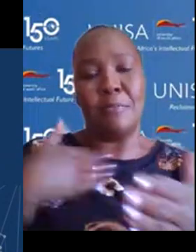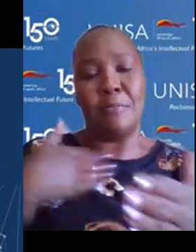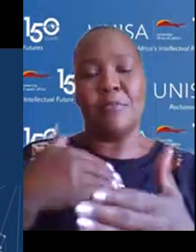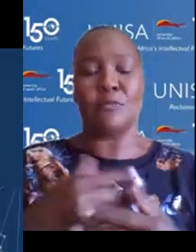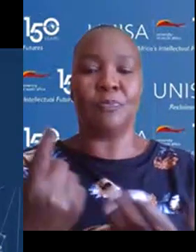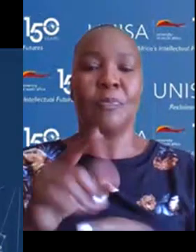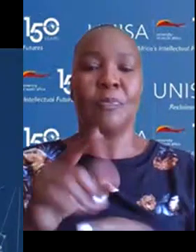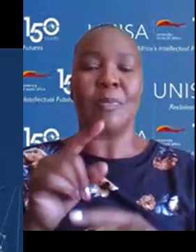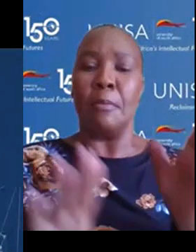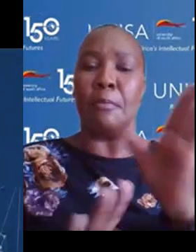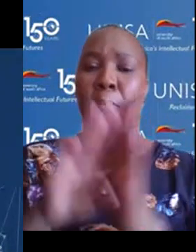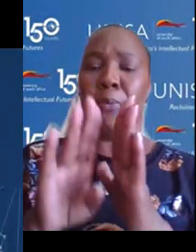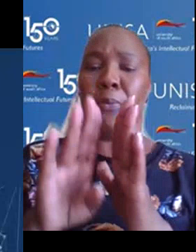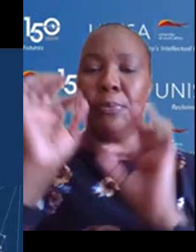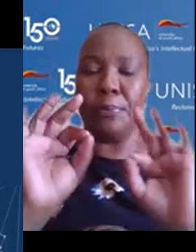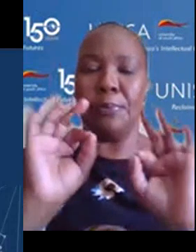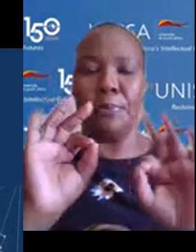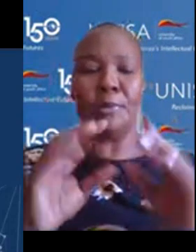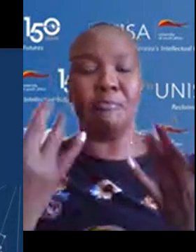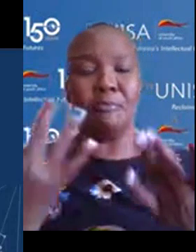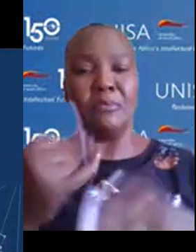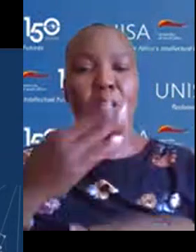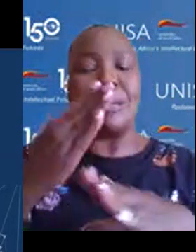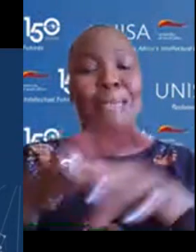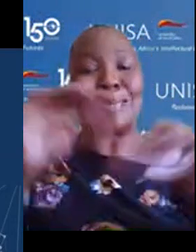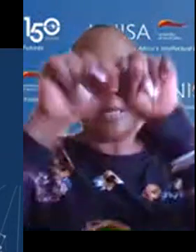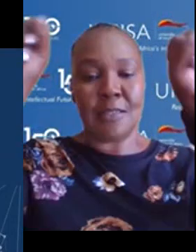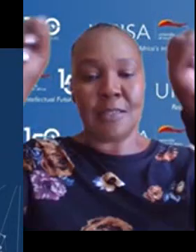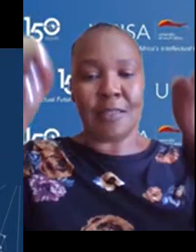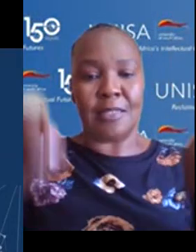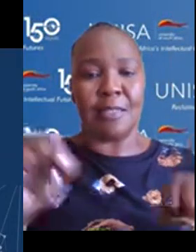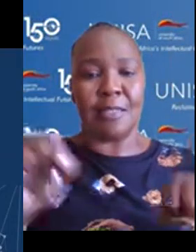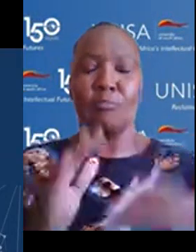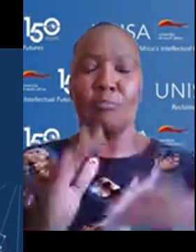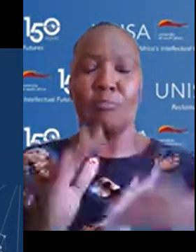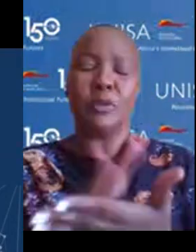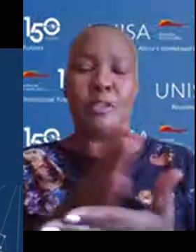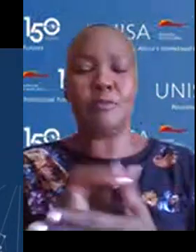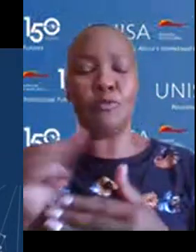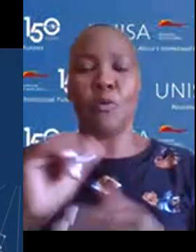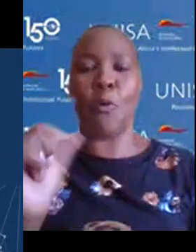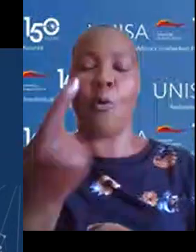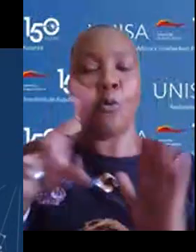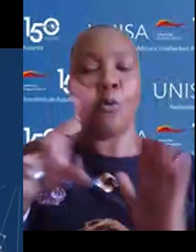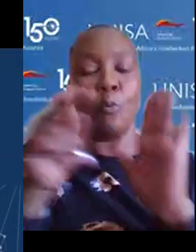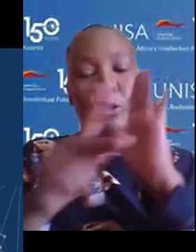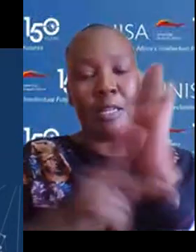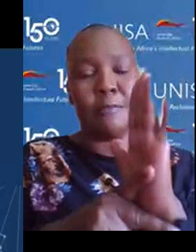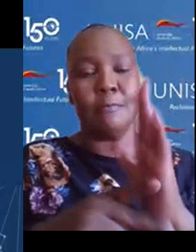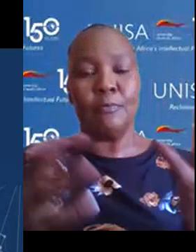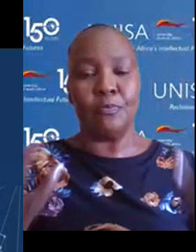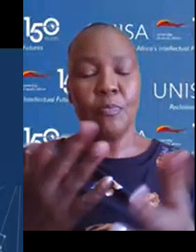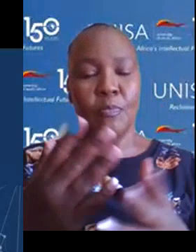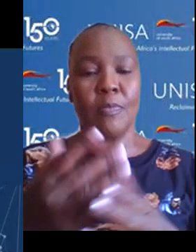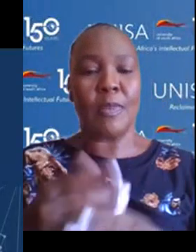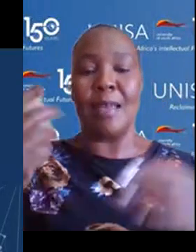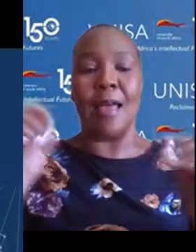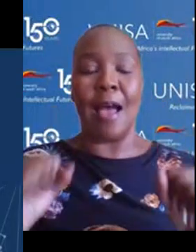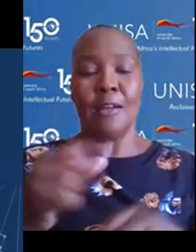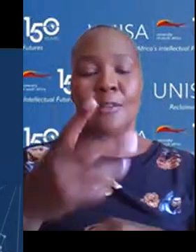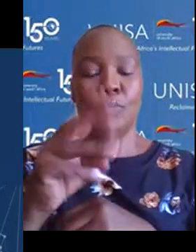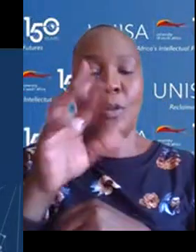definitely improved. Now your operating system goes between all your programs and the hardware. So